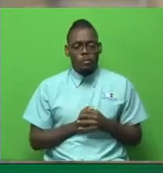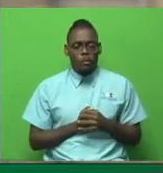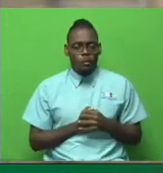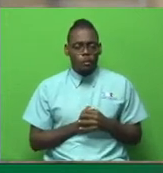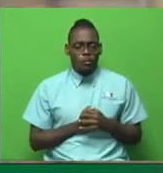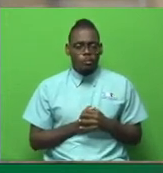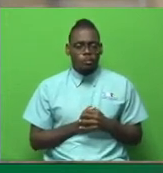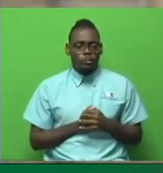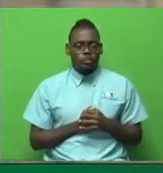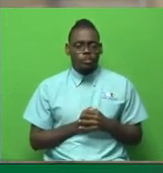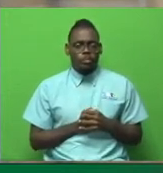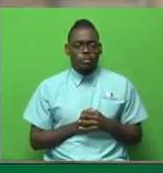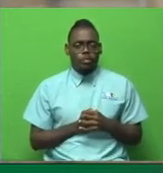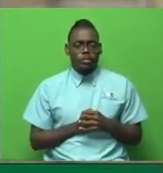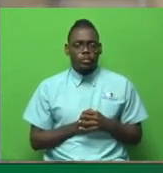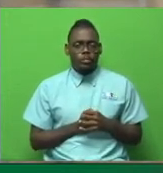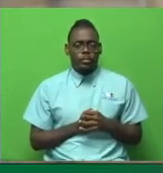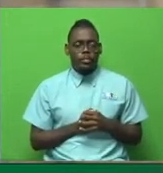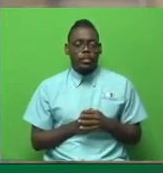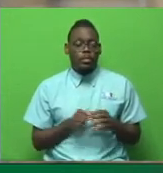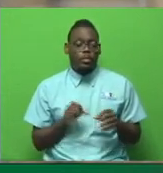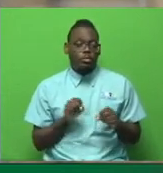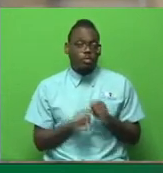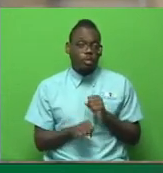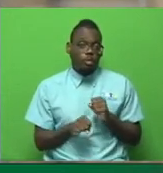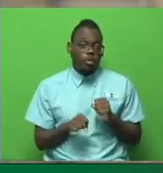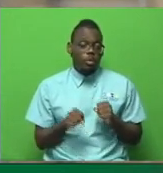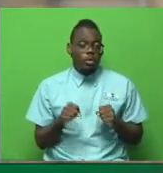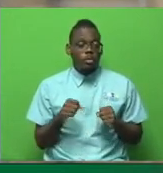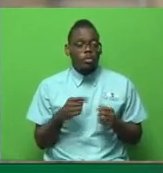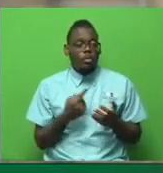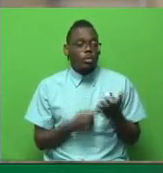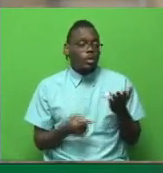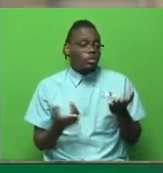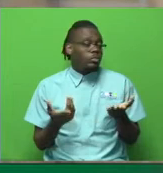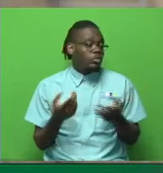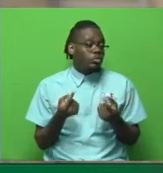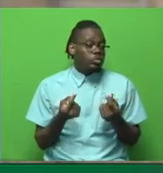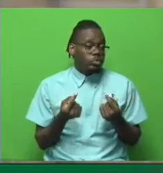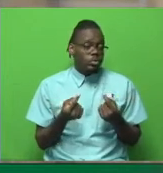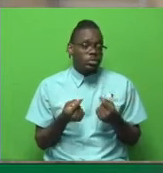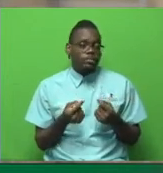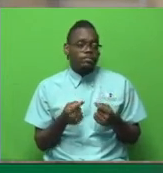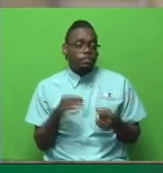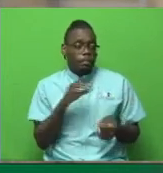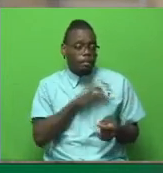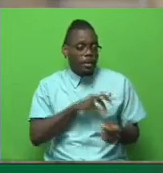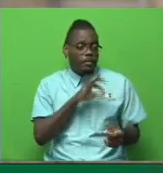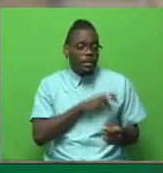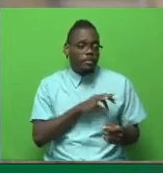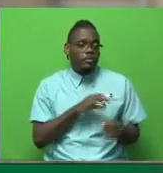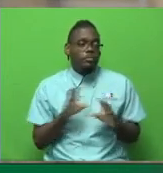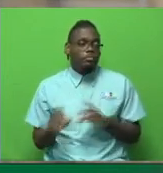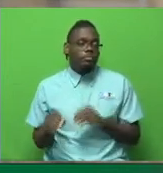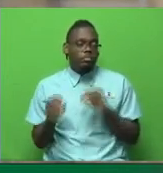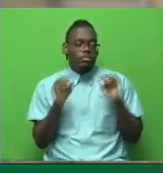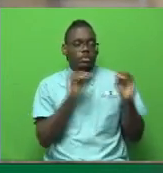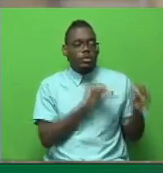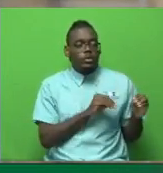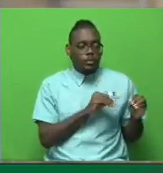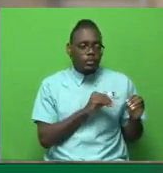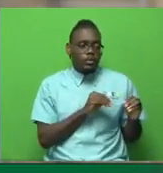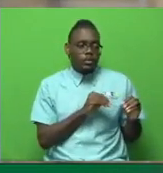and direct or funnel those funds into more targeted programs that will benefit the poor in this country